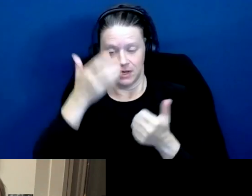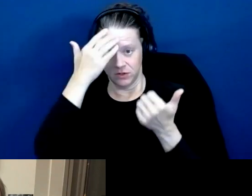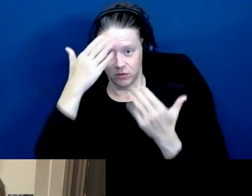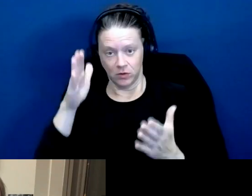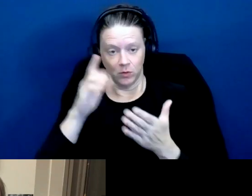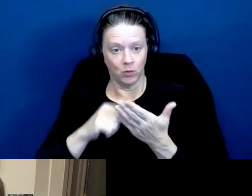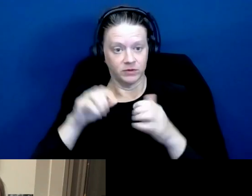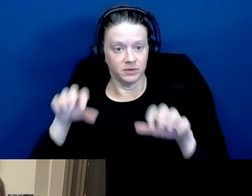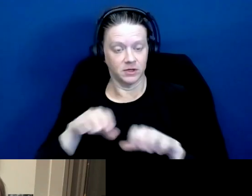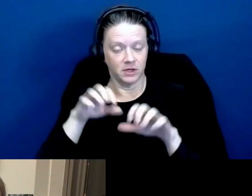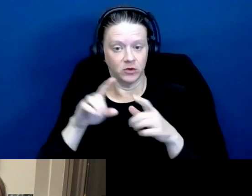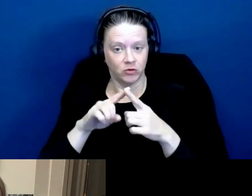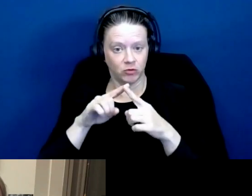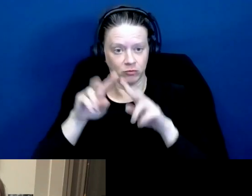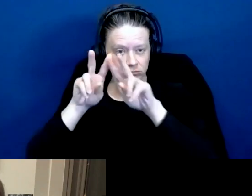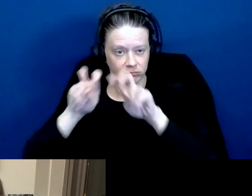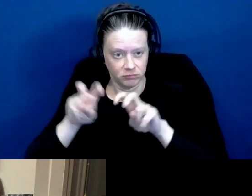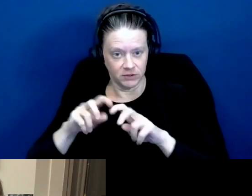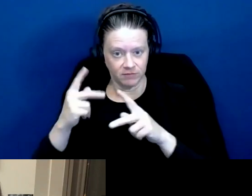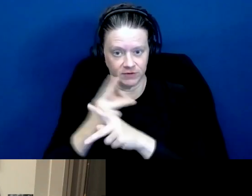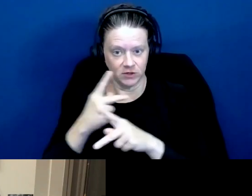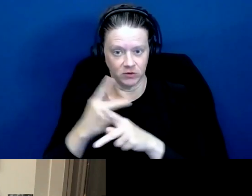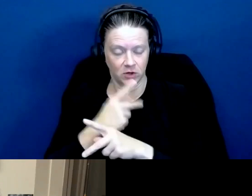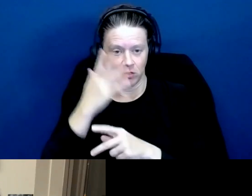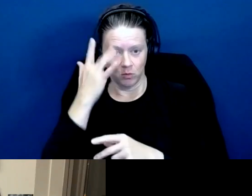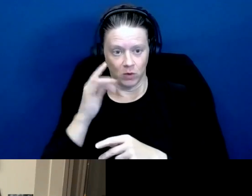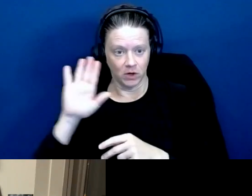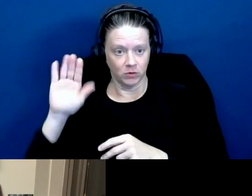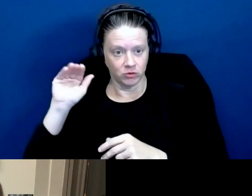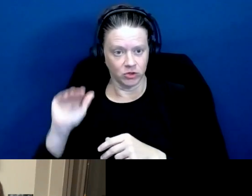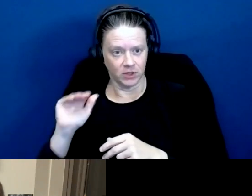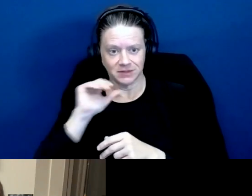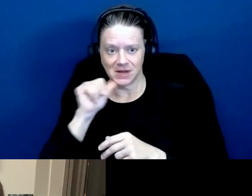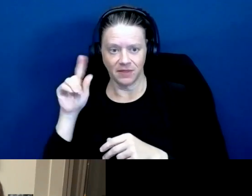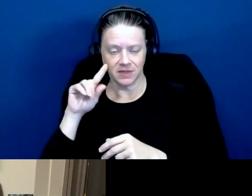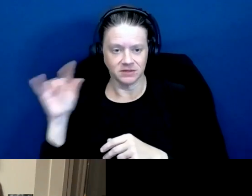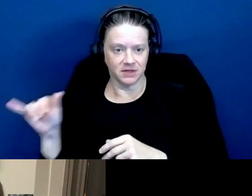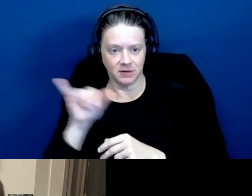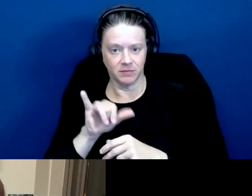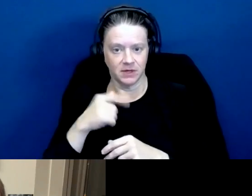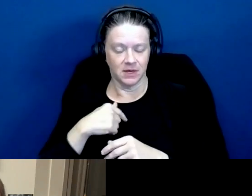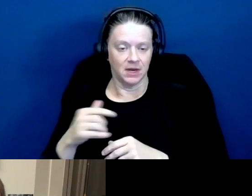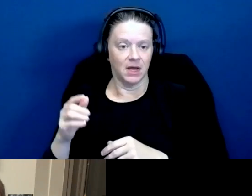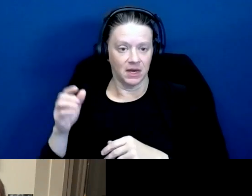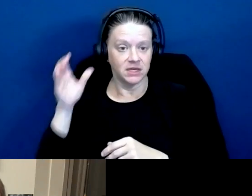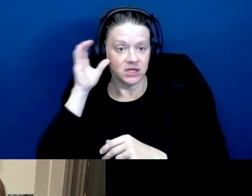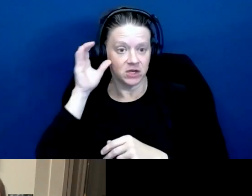been done to work up why your child is no longer the same, and I hear your